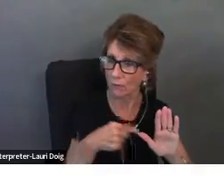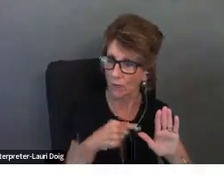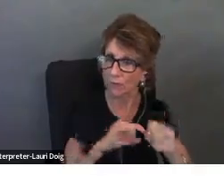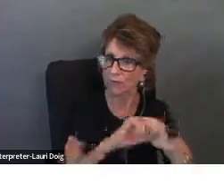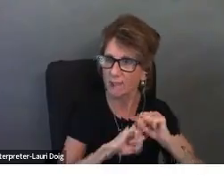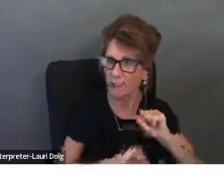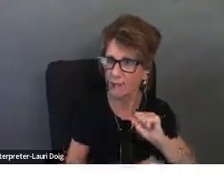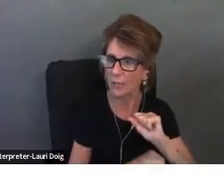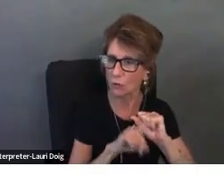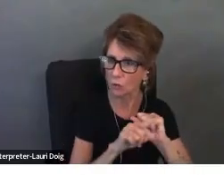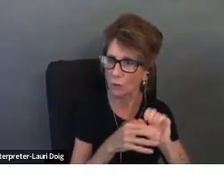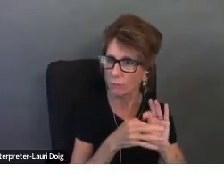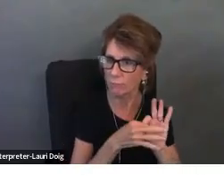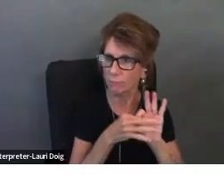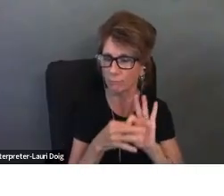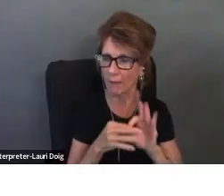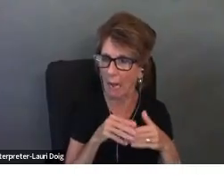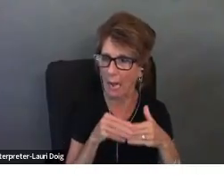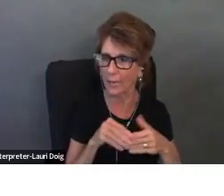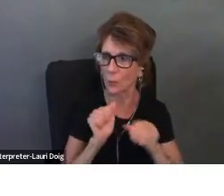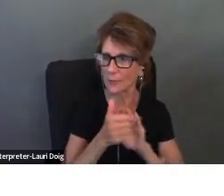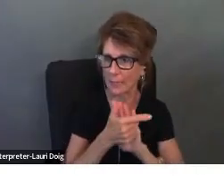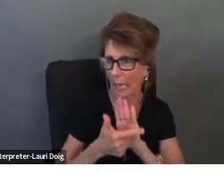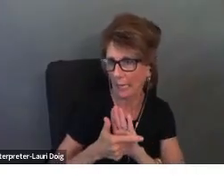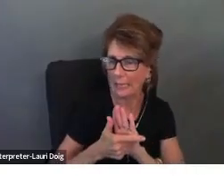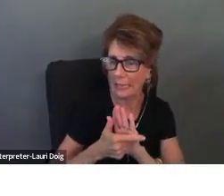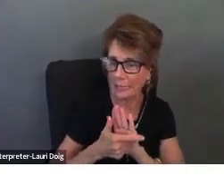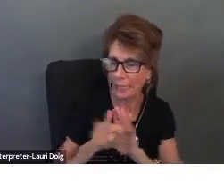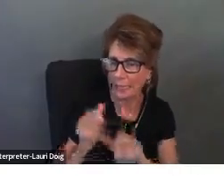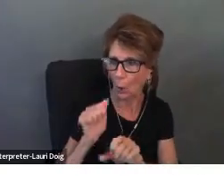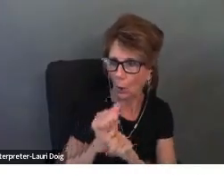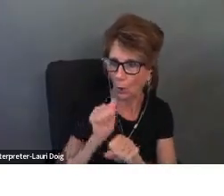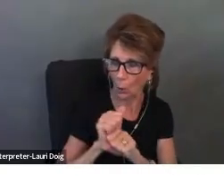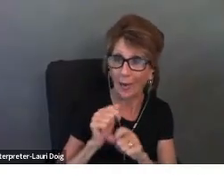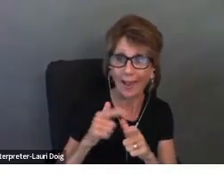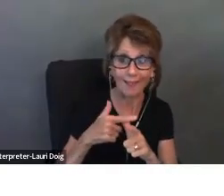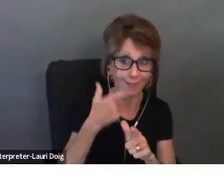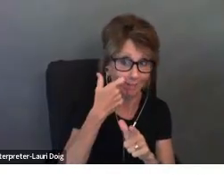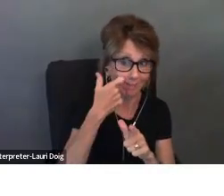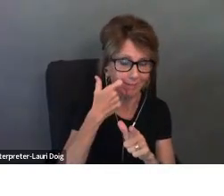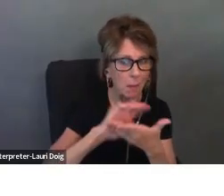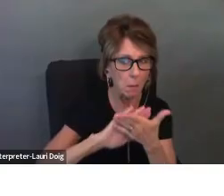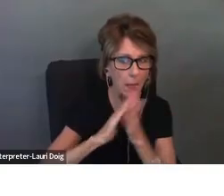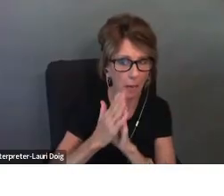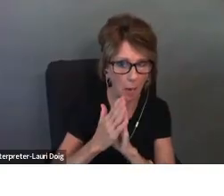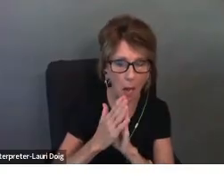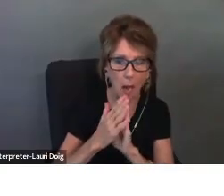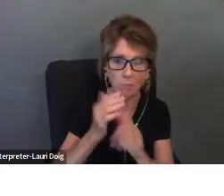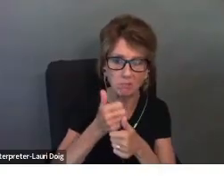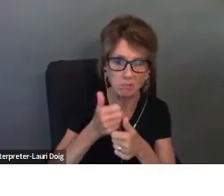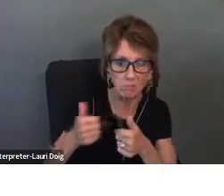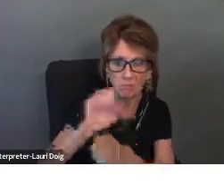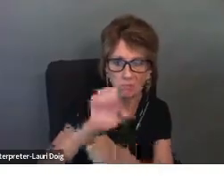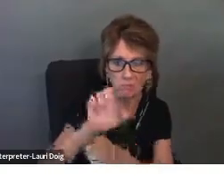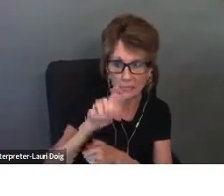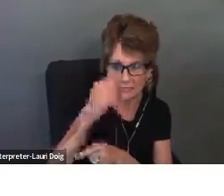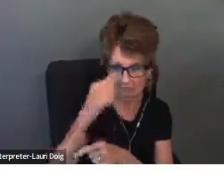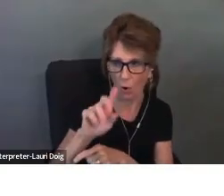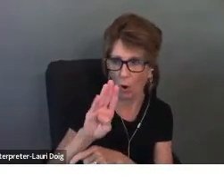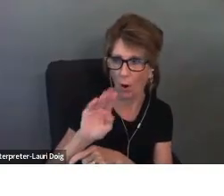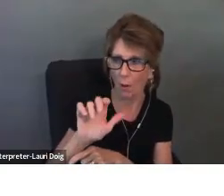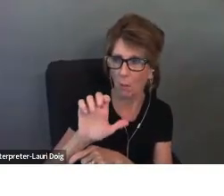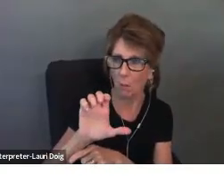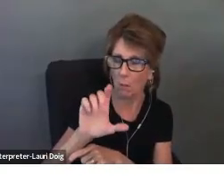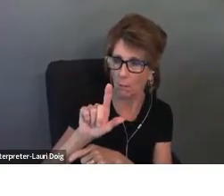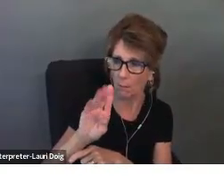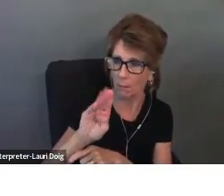become his legal practice. Until his appointment at the BLAC Legal Action Center, Demar represented the interest of Black families and